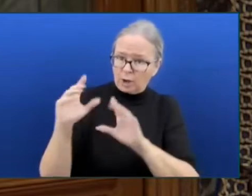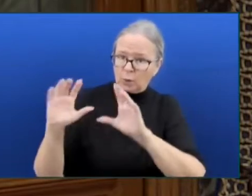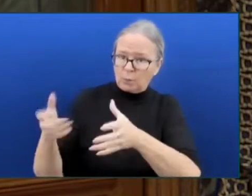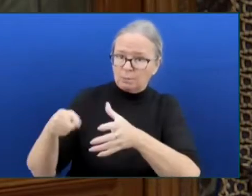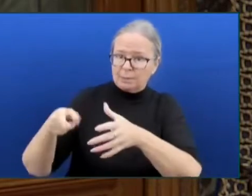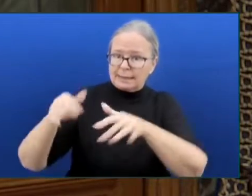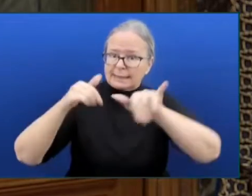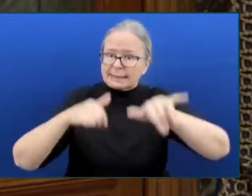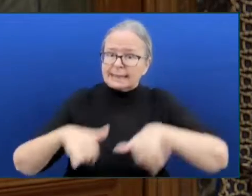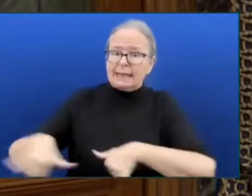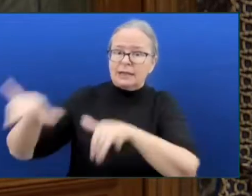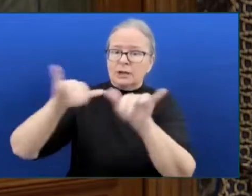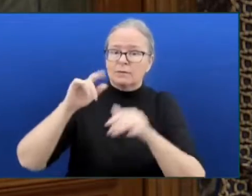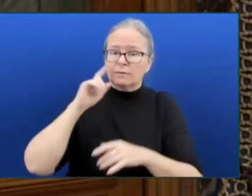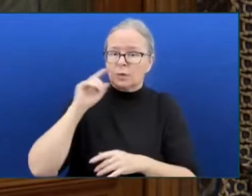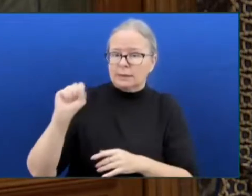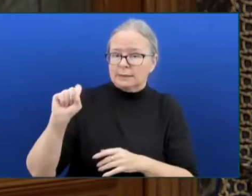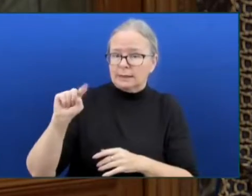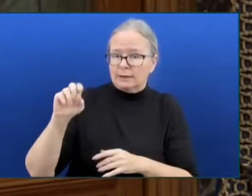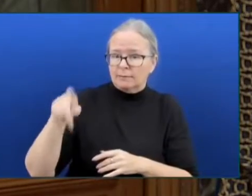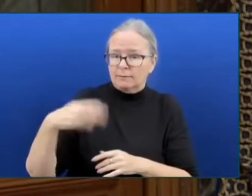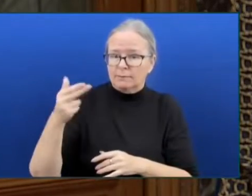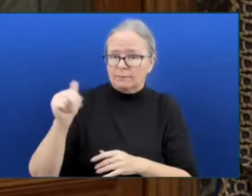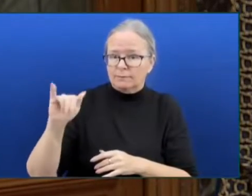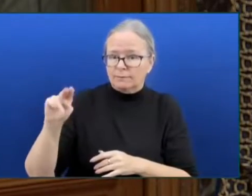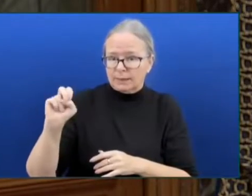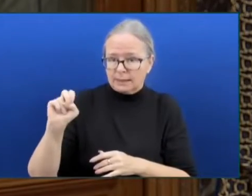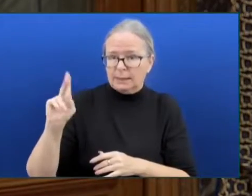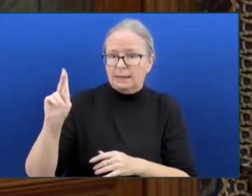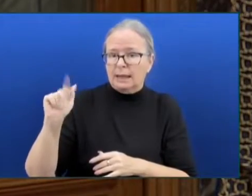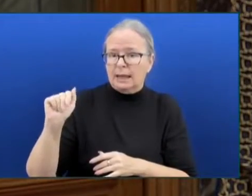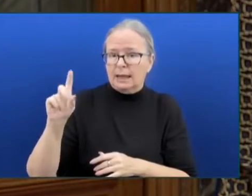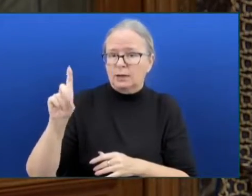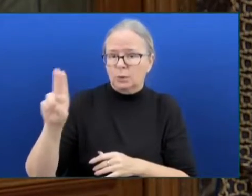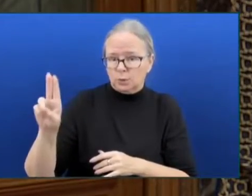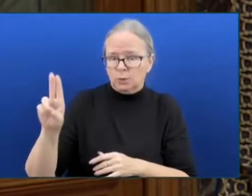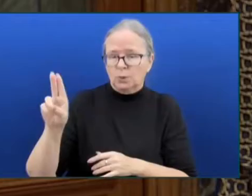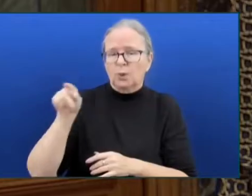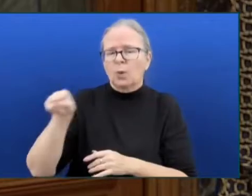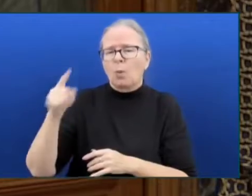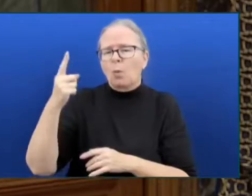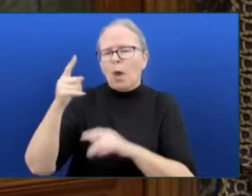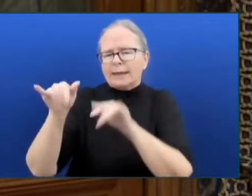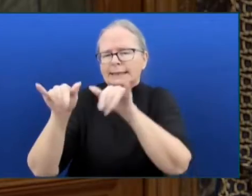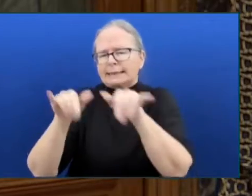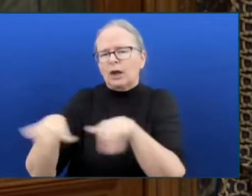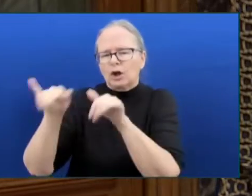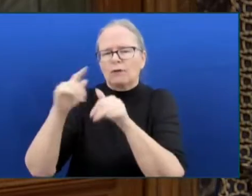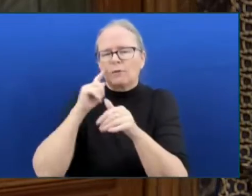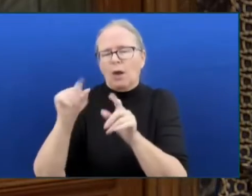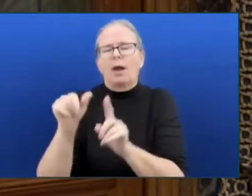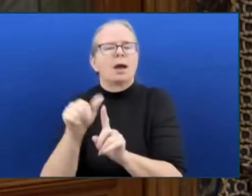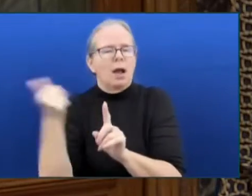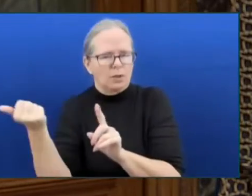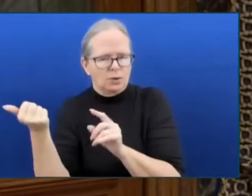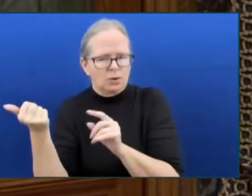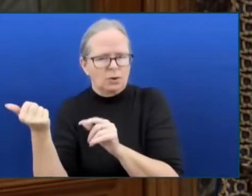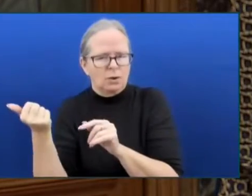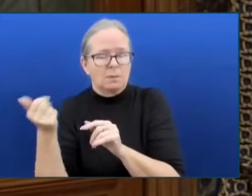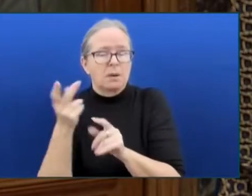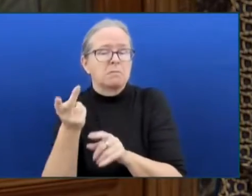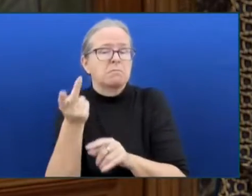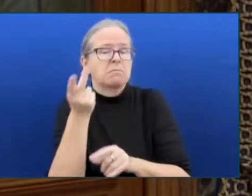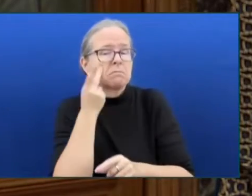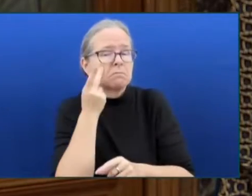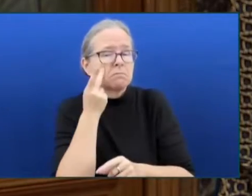see if this Premier actually measures himself against the values he had when he was in opposition. John Horgan made this same point to the former